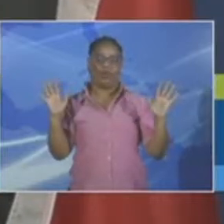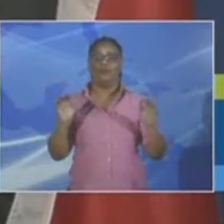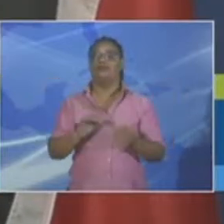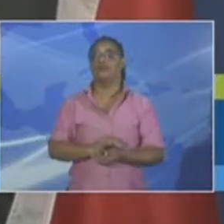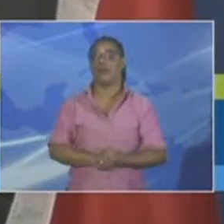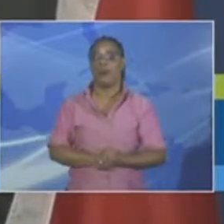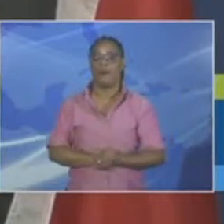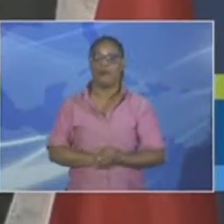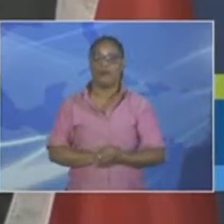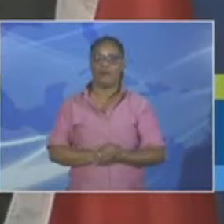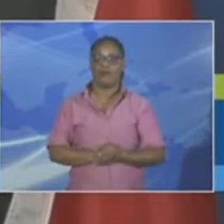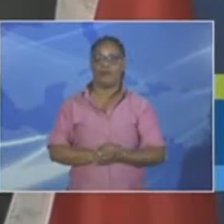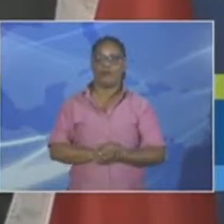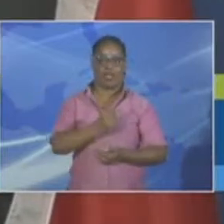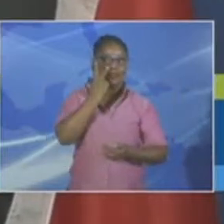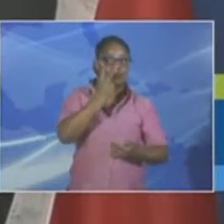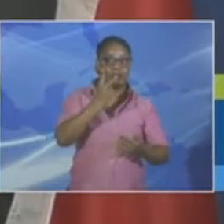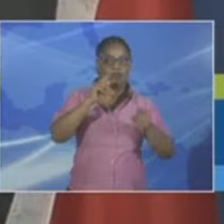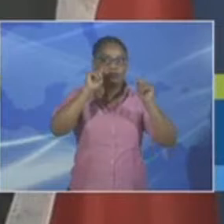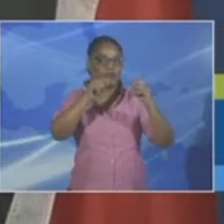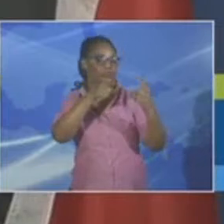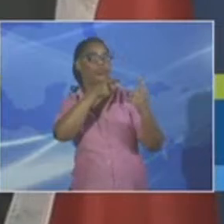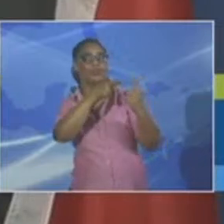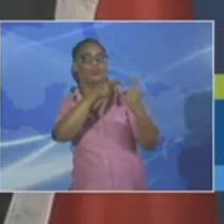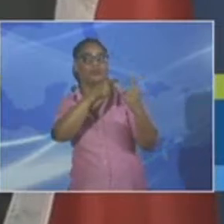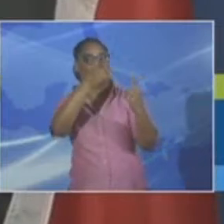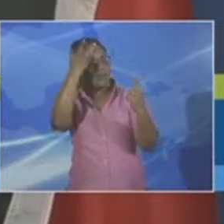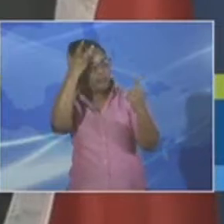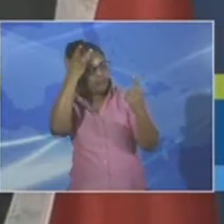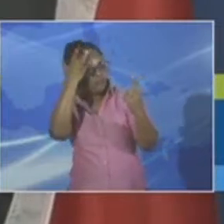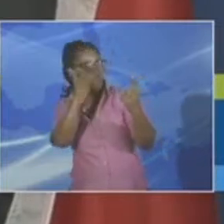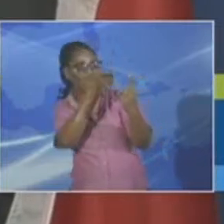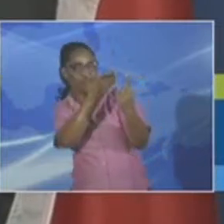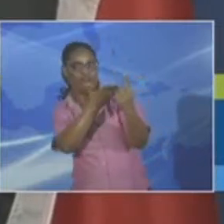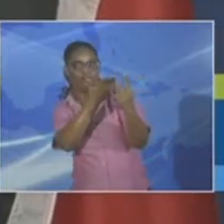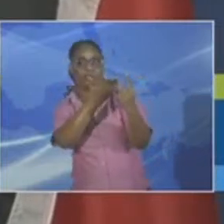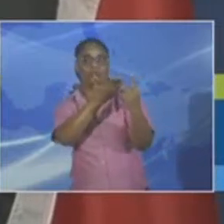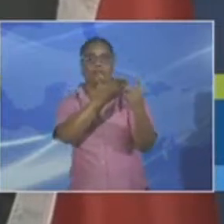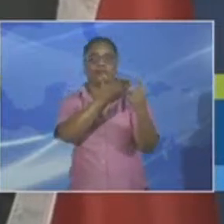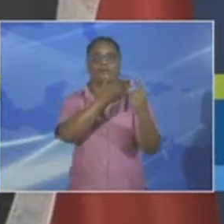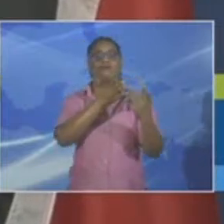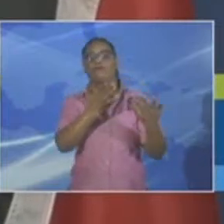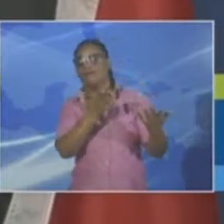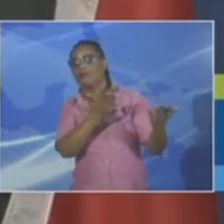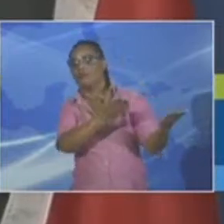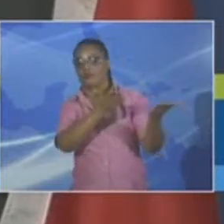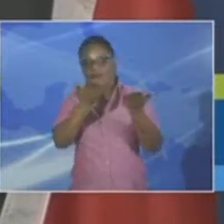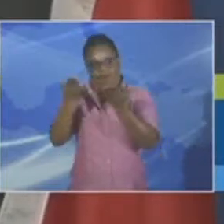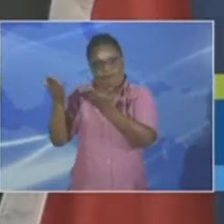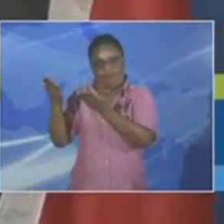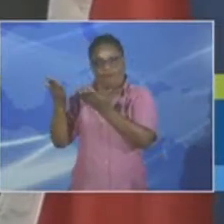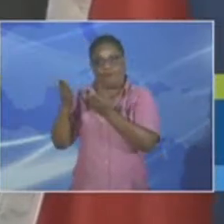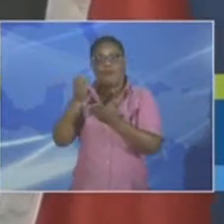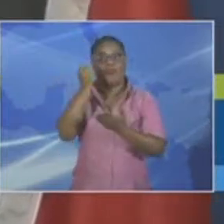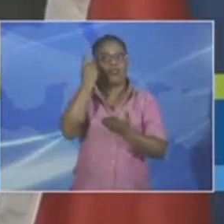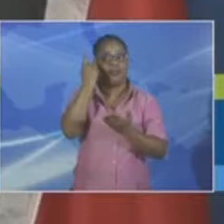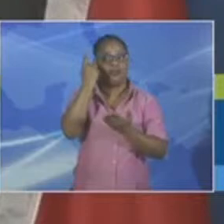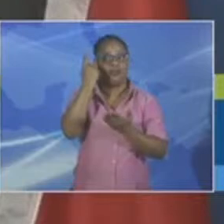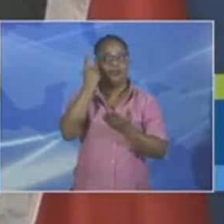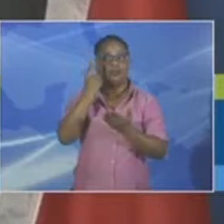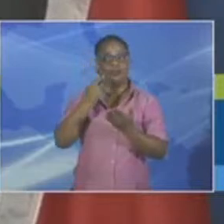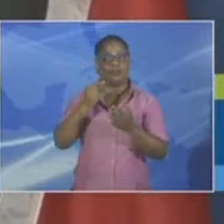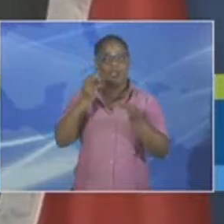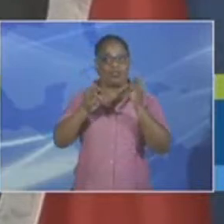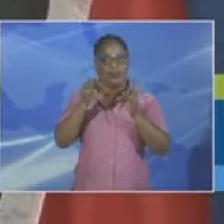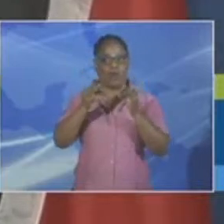are sick, that we can handle you a little differently, because the danger of an infected person on Omicron